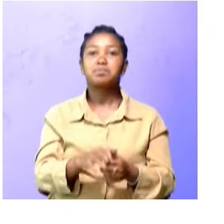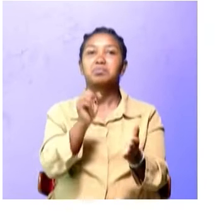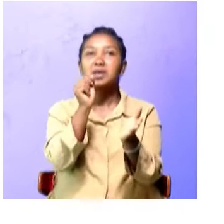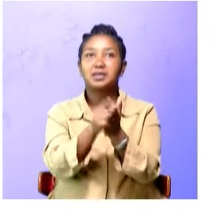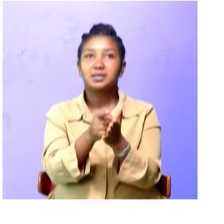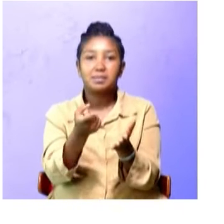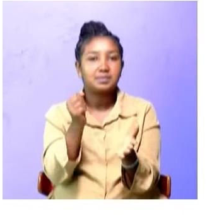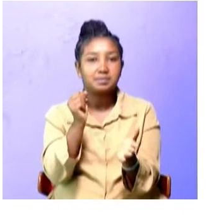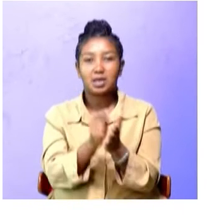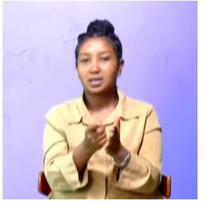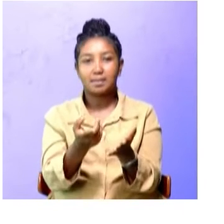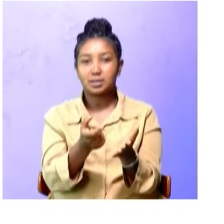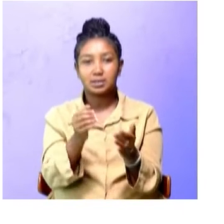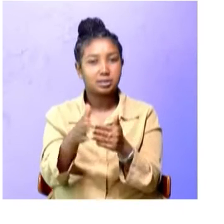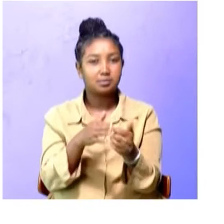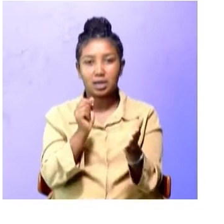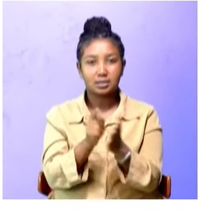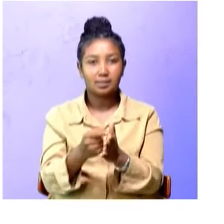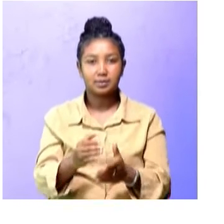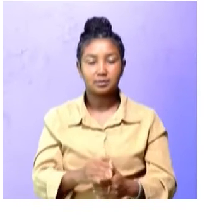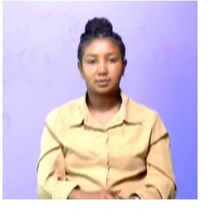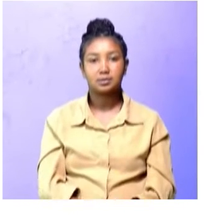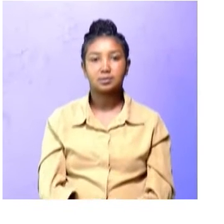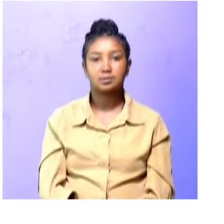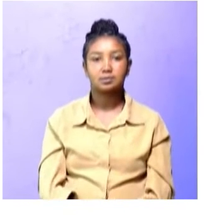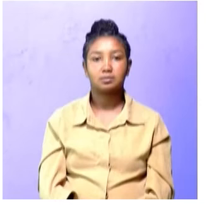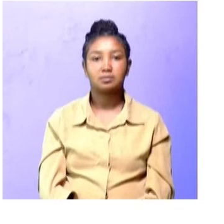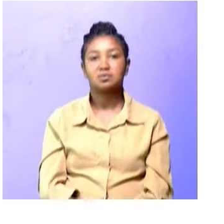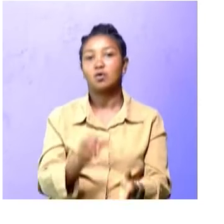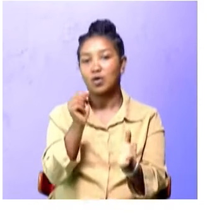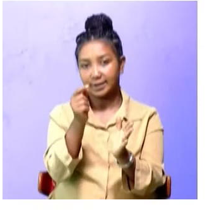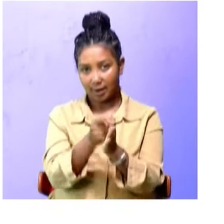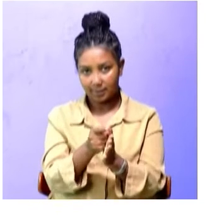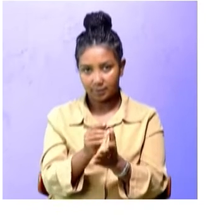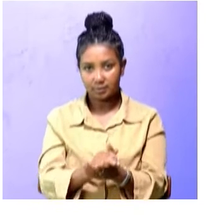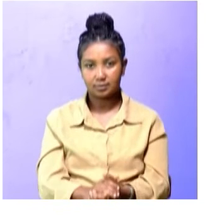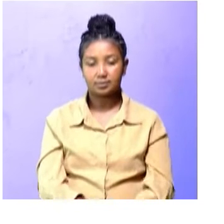Example. Let us give simple example here. For example,